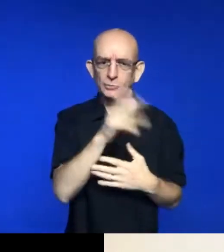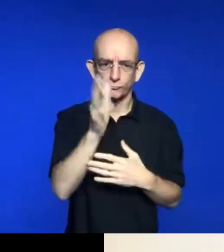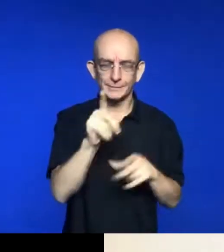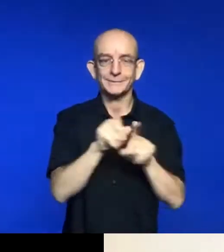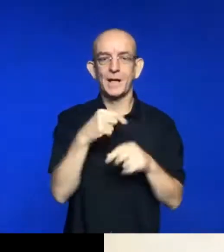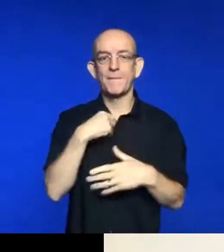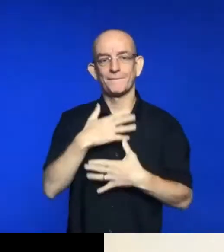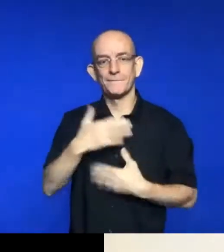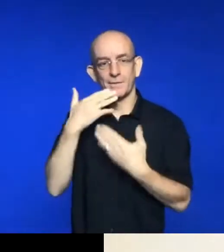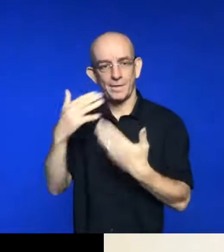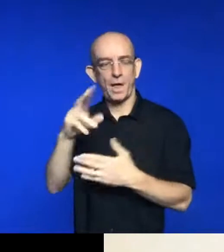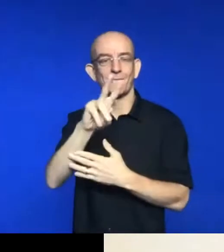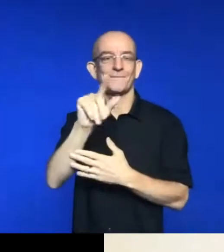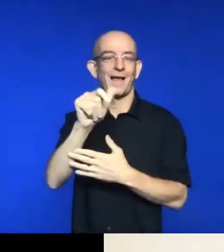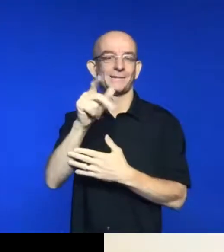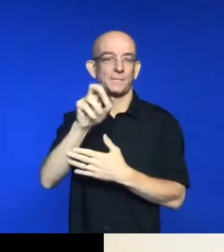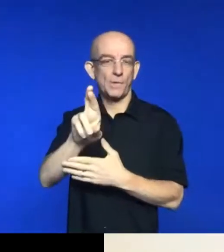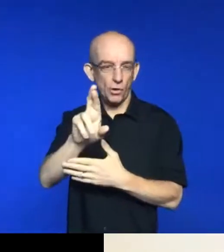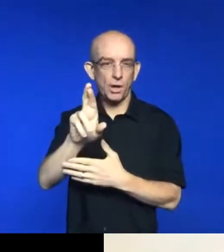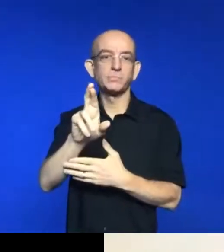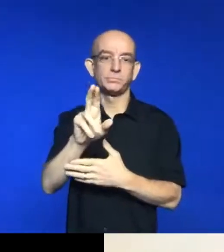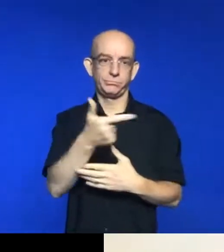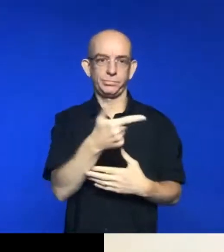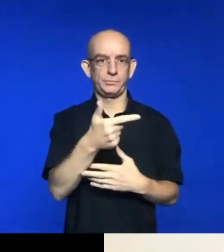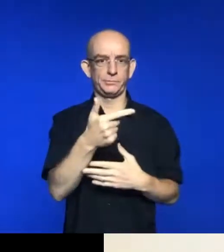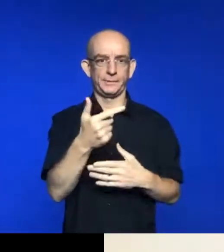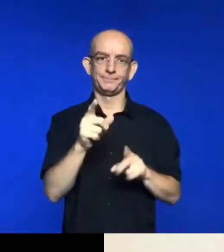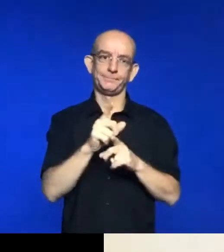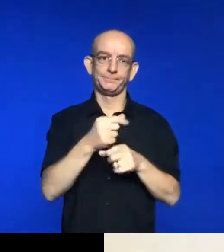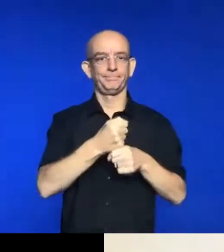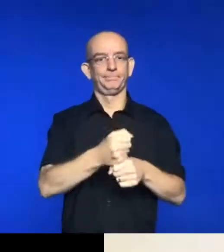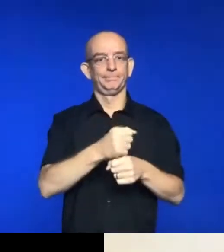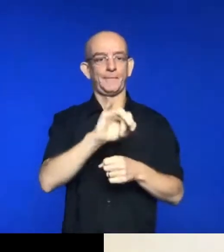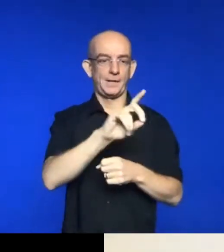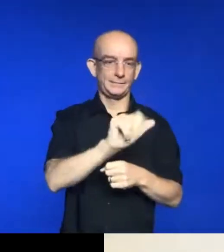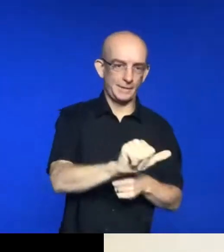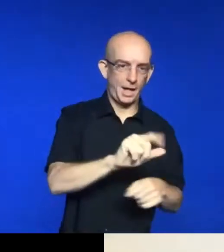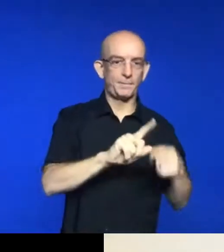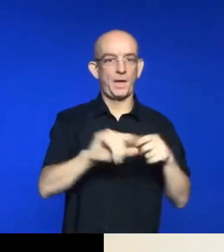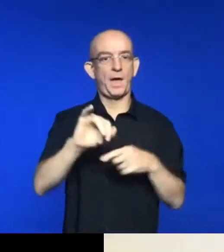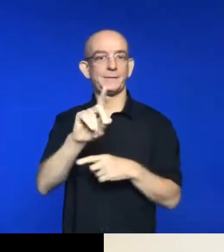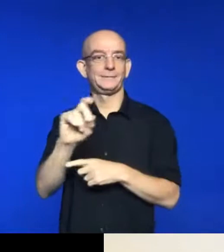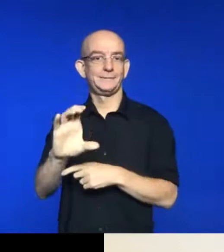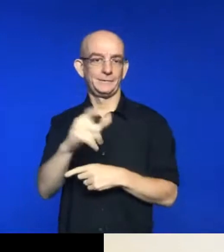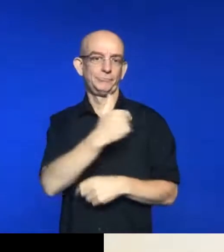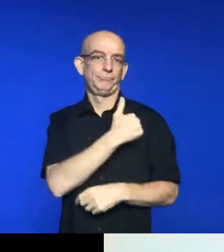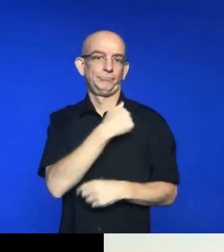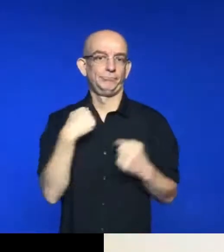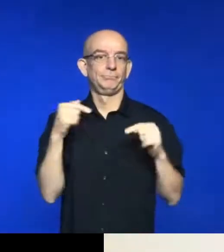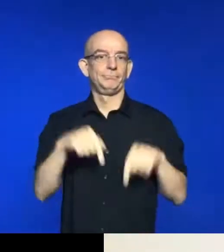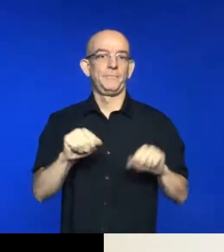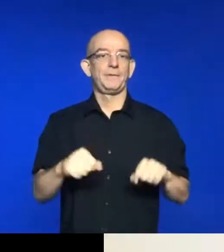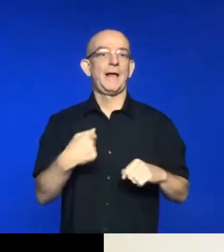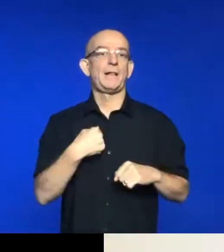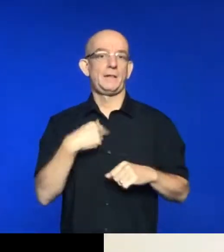representing IDA and IDDC for giving me the opportunity to take the floor in this forum. I'm